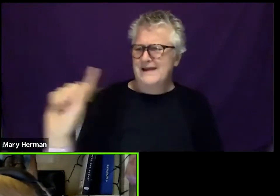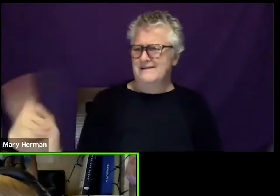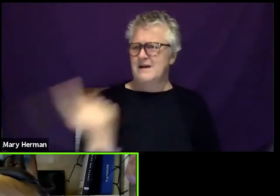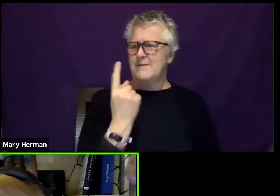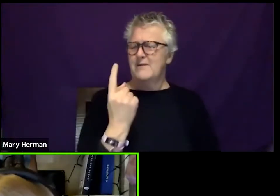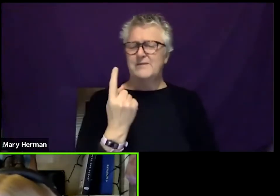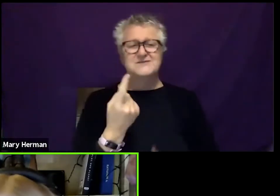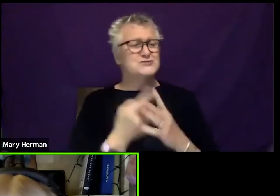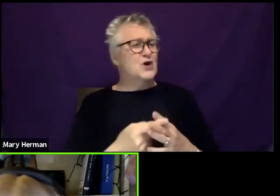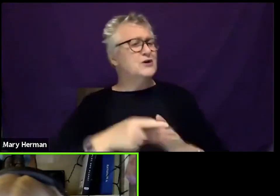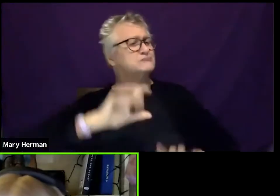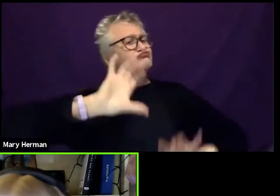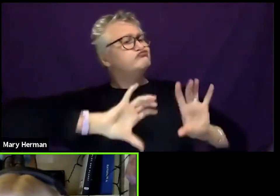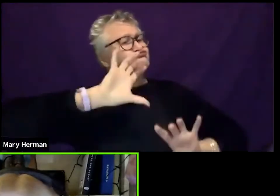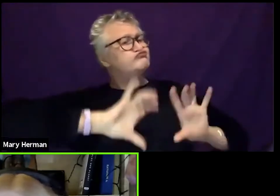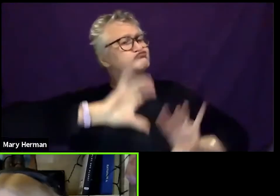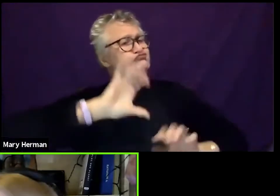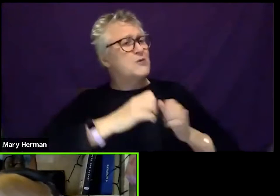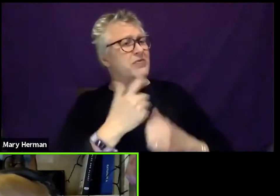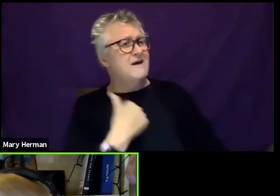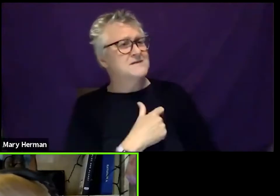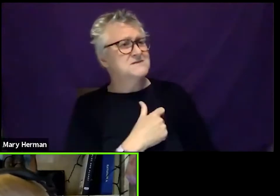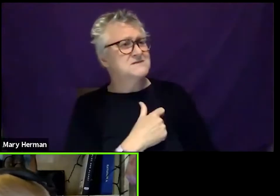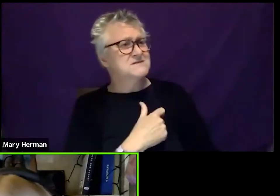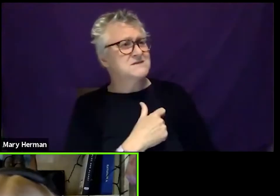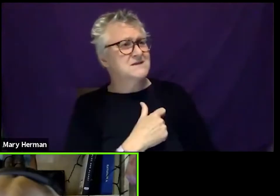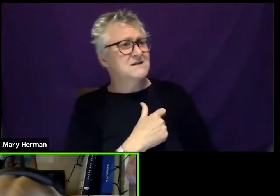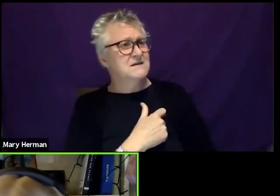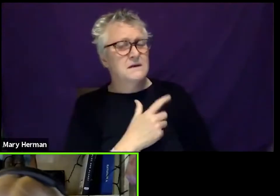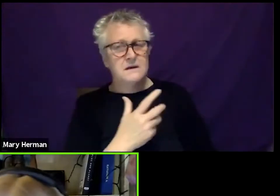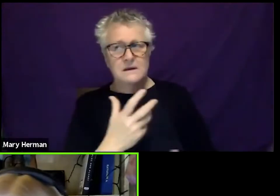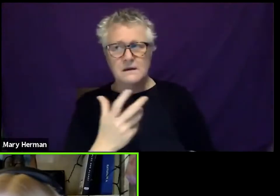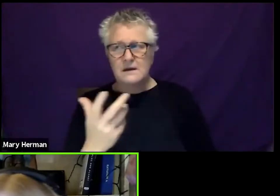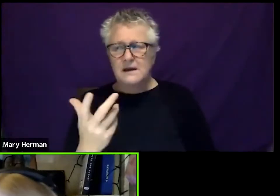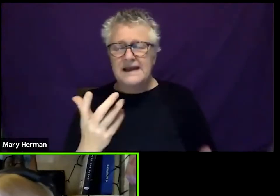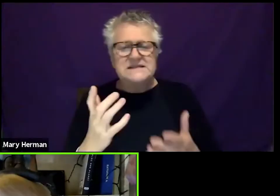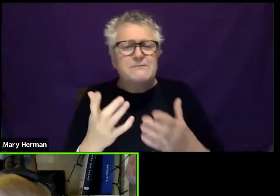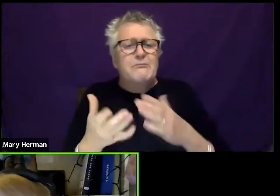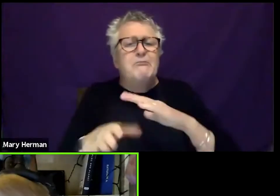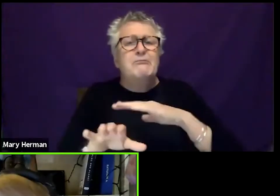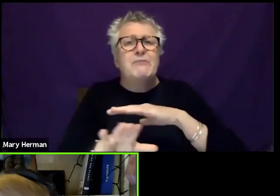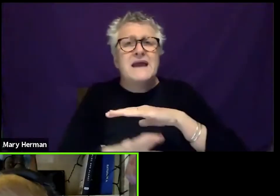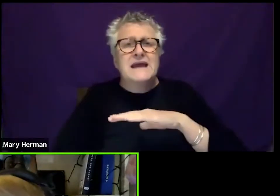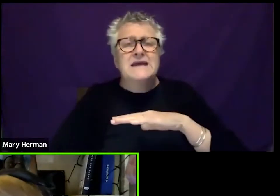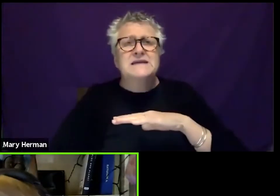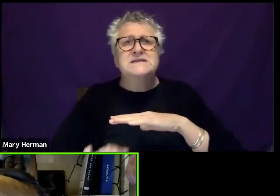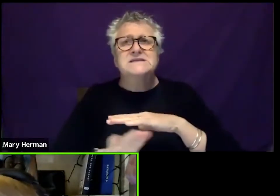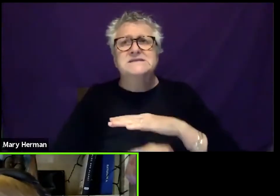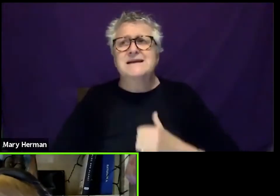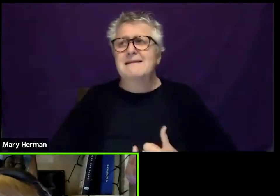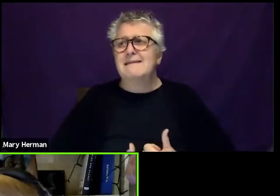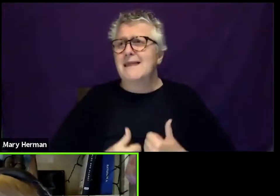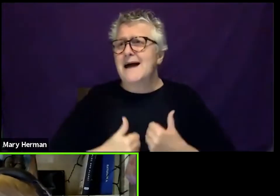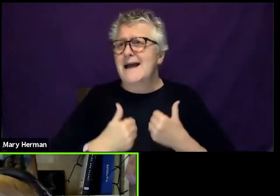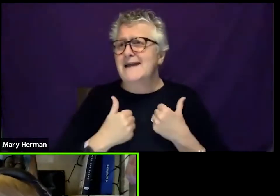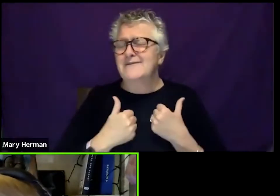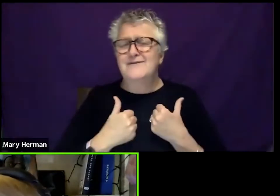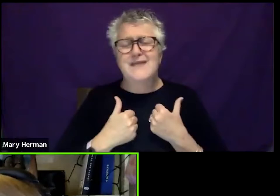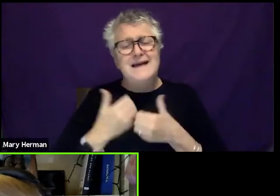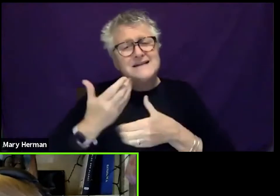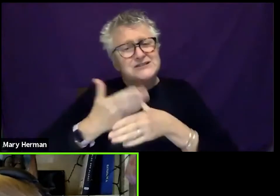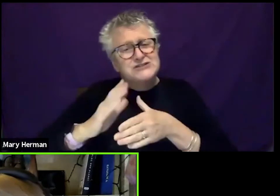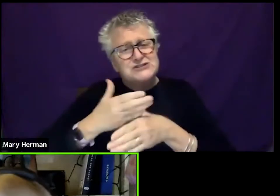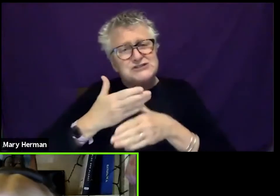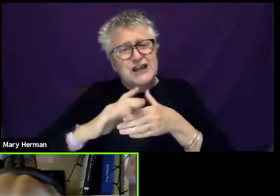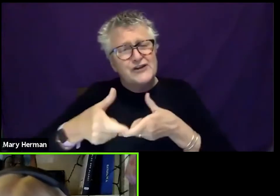those basic things like having a drink together, or comparing a film